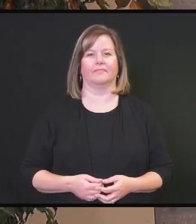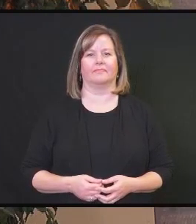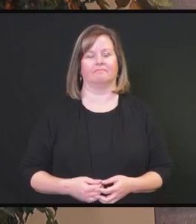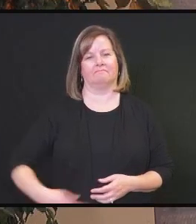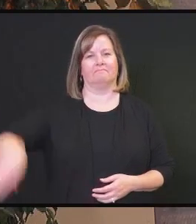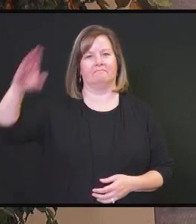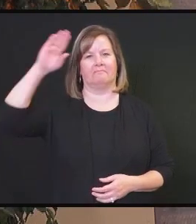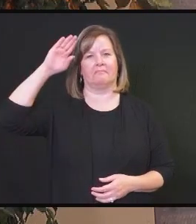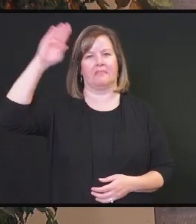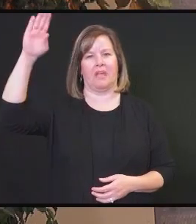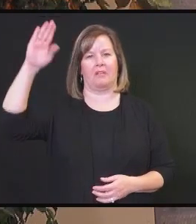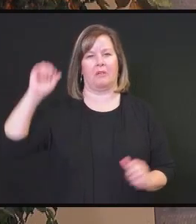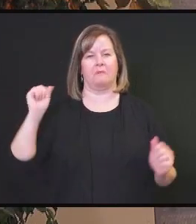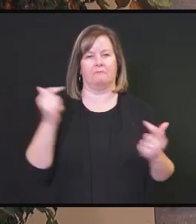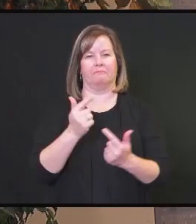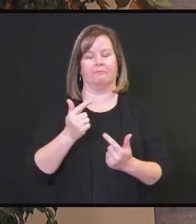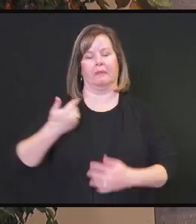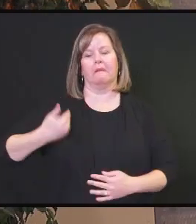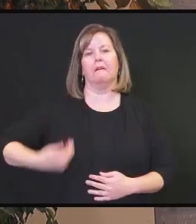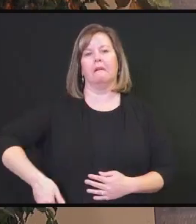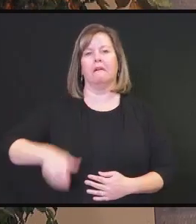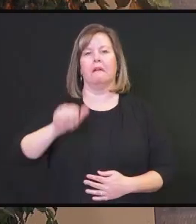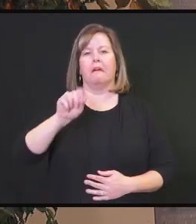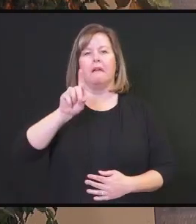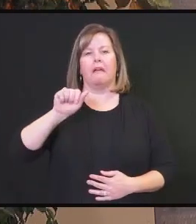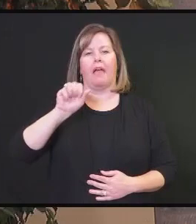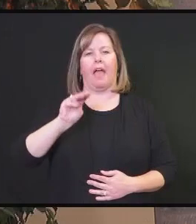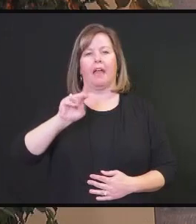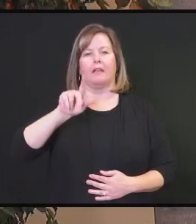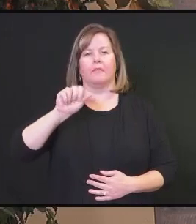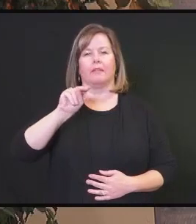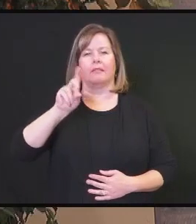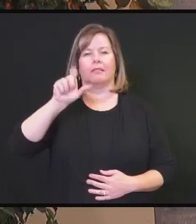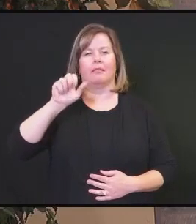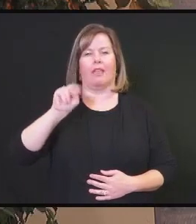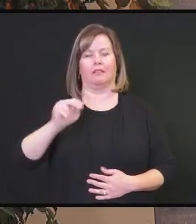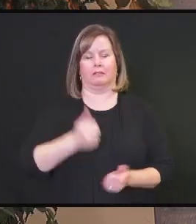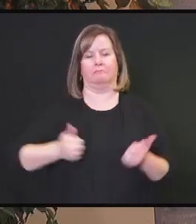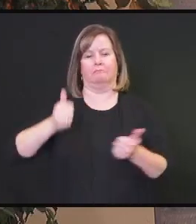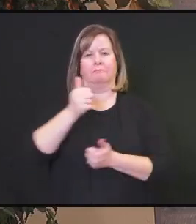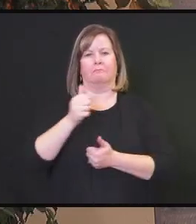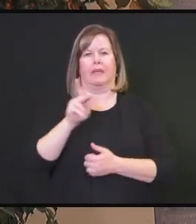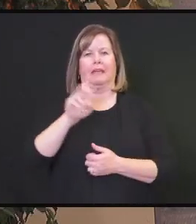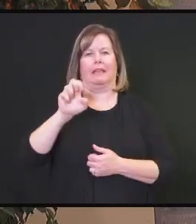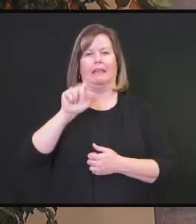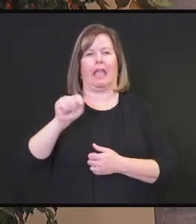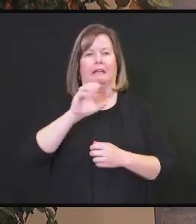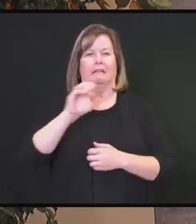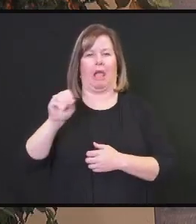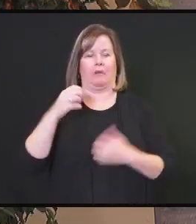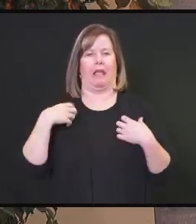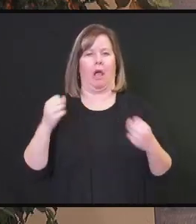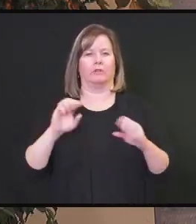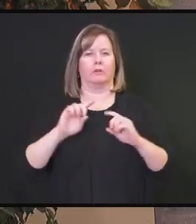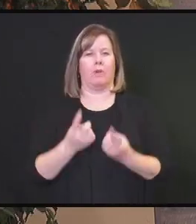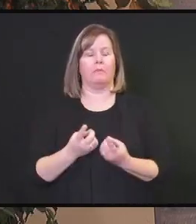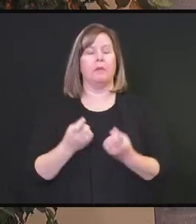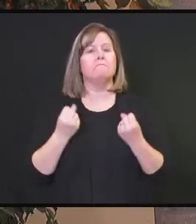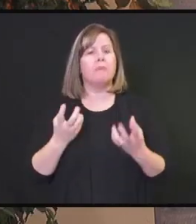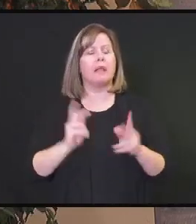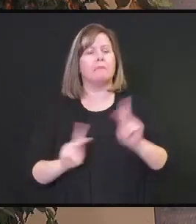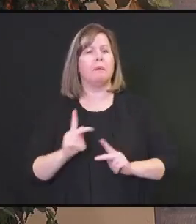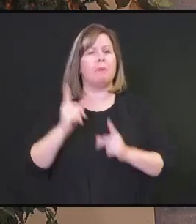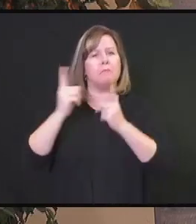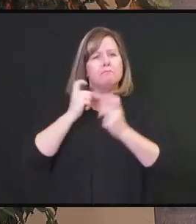Hello everyone, I'm Dr. Adam London, Director of the Kent County Health Department, and we are getting a lot of questions about cloth